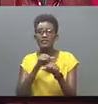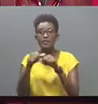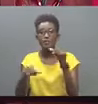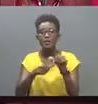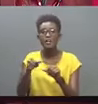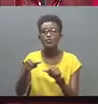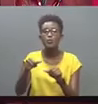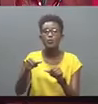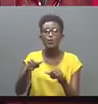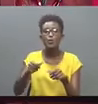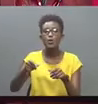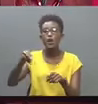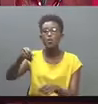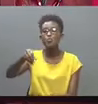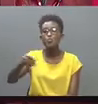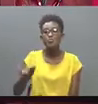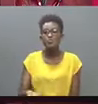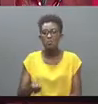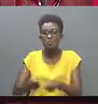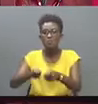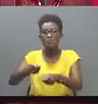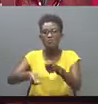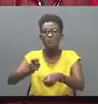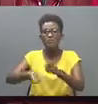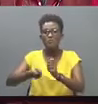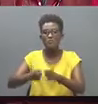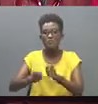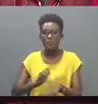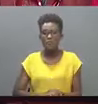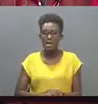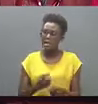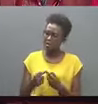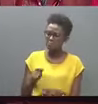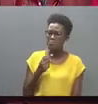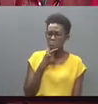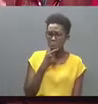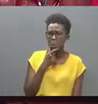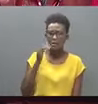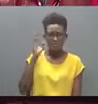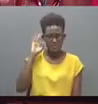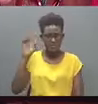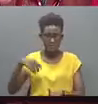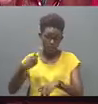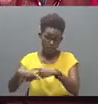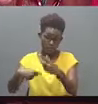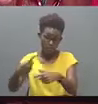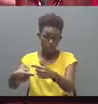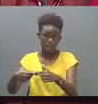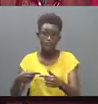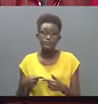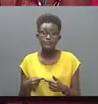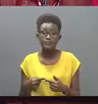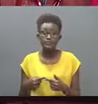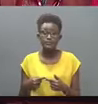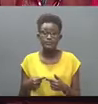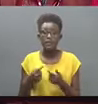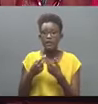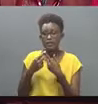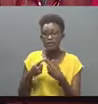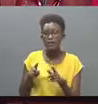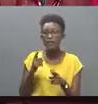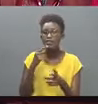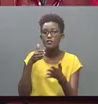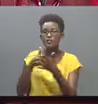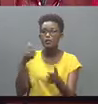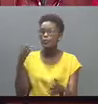ngo ikibazo cyabo cyakane ni ubupfumu. And I listened and they continued. Ndabumva barakomeza. But I stopped at